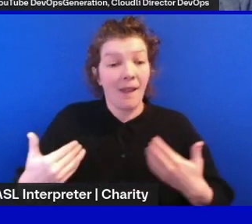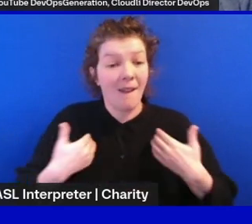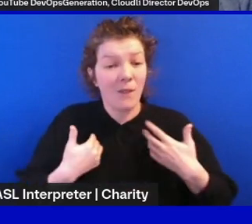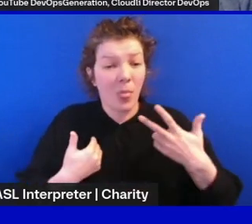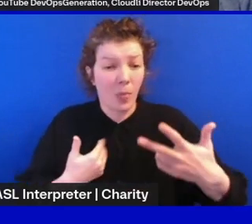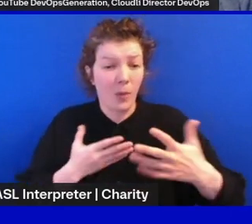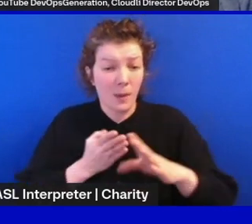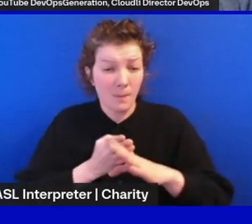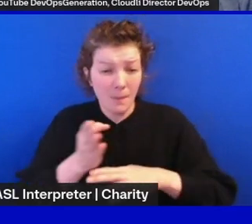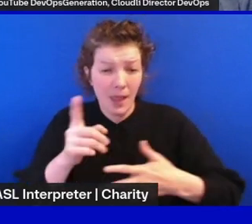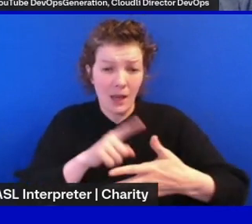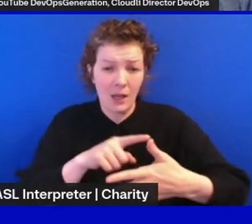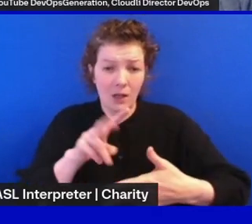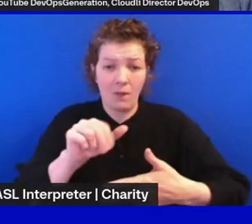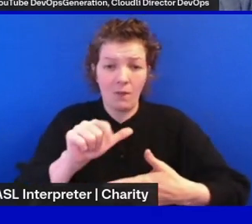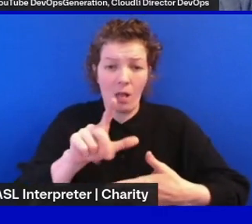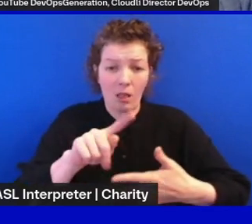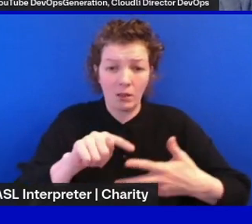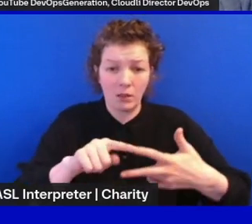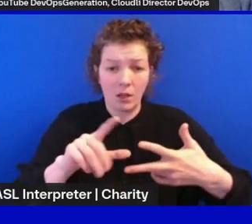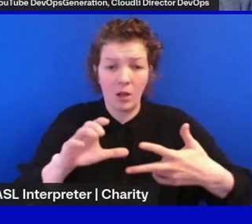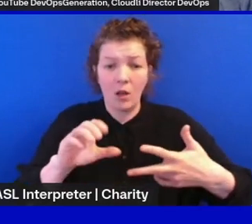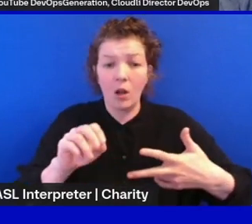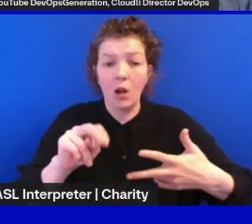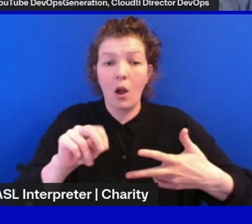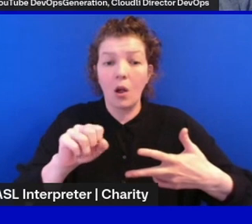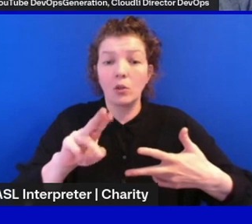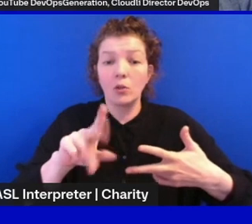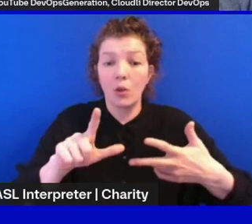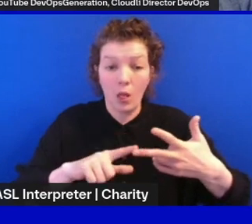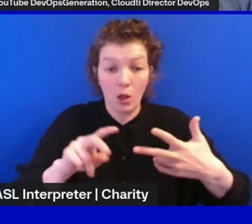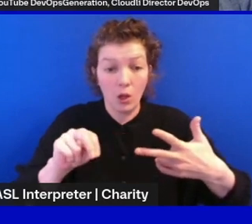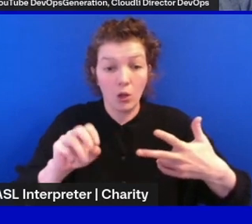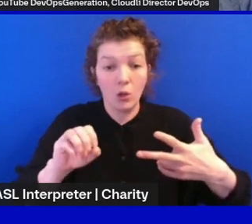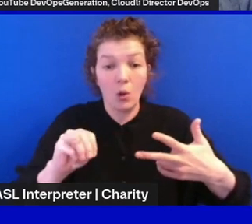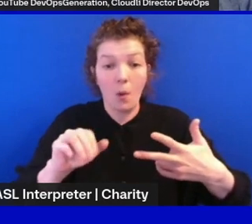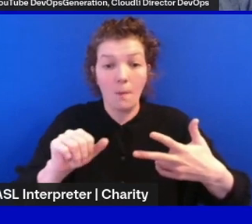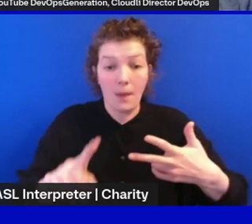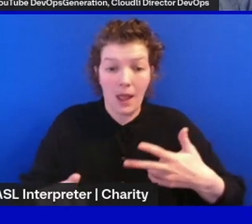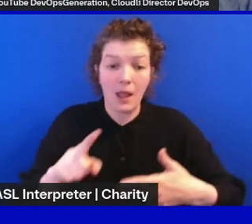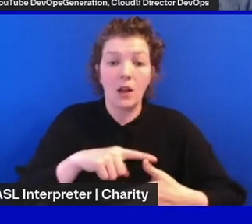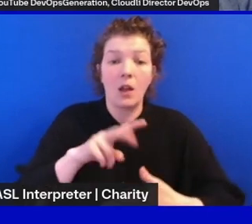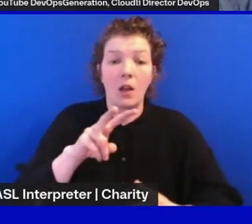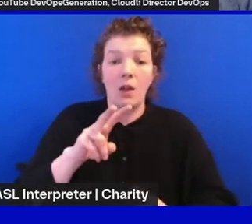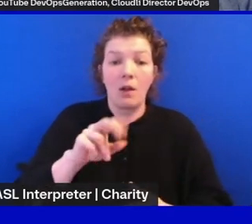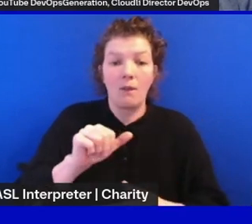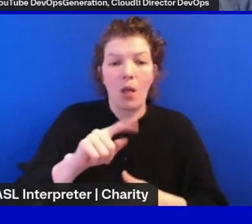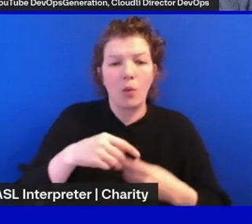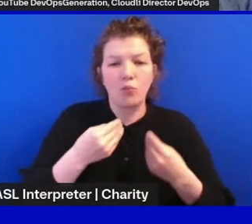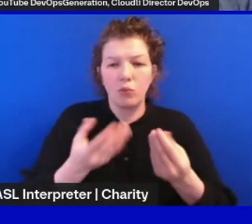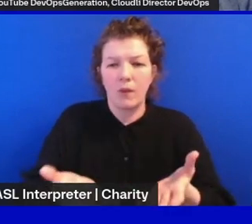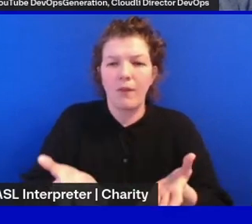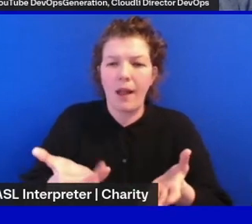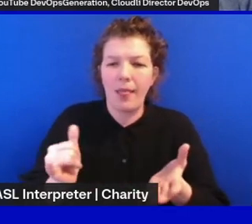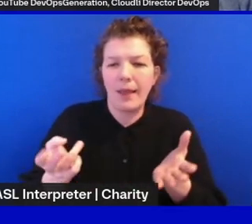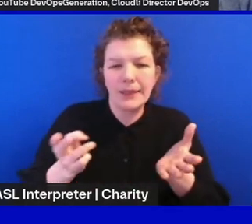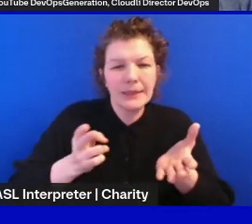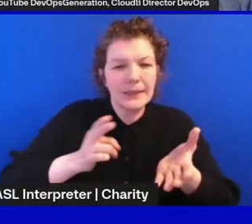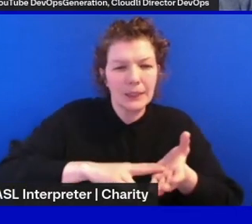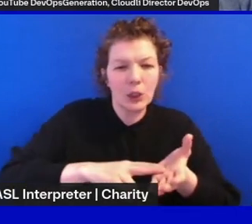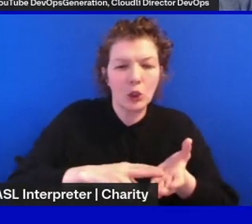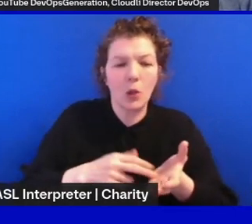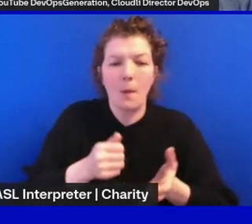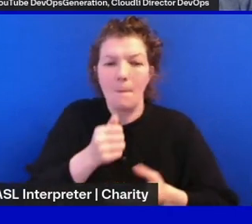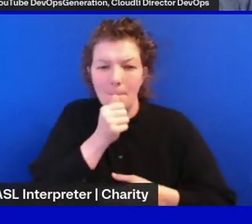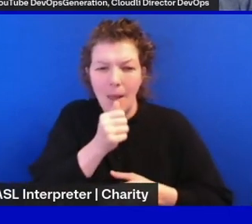Vault, Consul, and Nomad. In this setup, Vault provides secrets management, including certificate signing and password rotation.